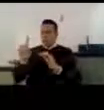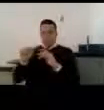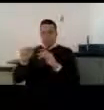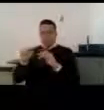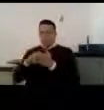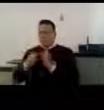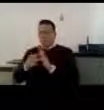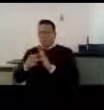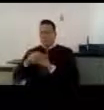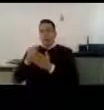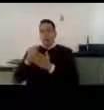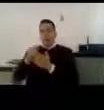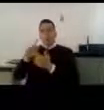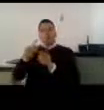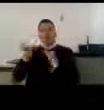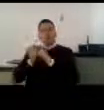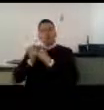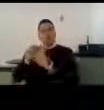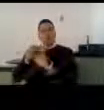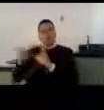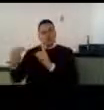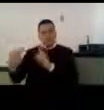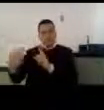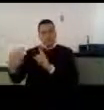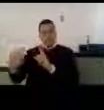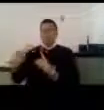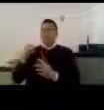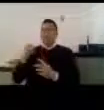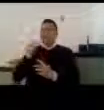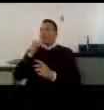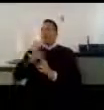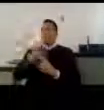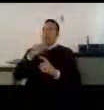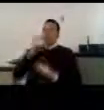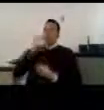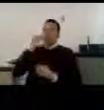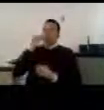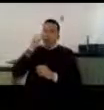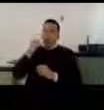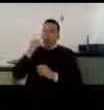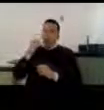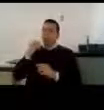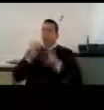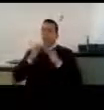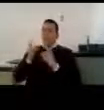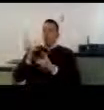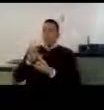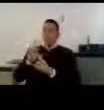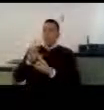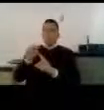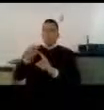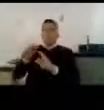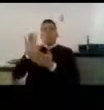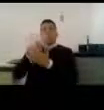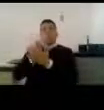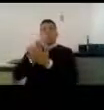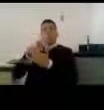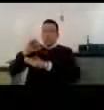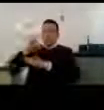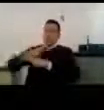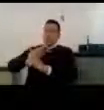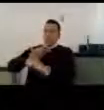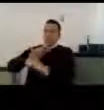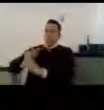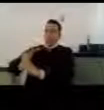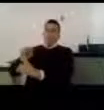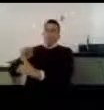it should come from a school's perspective, not just a home or a family perspective, but an entire school perspective.